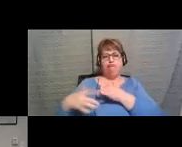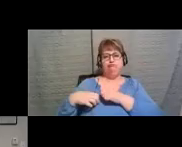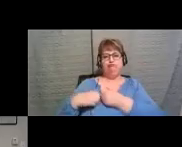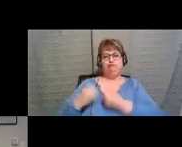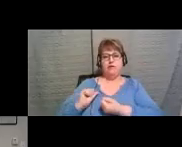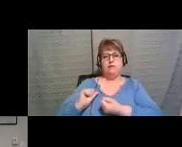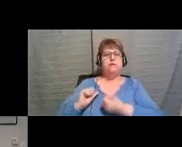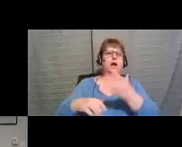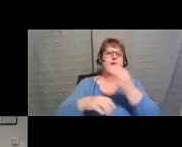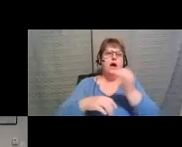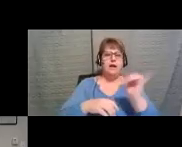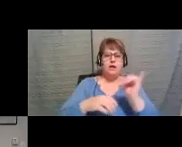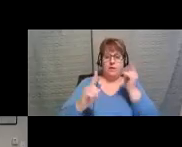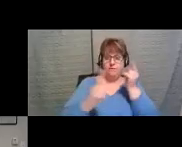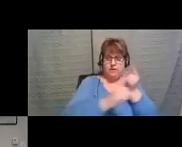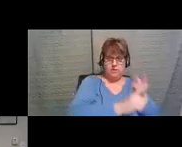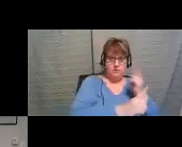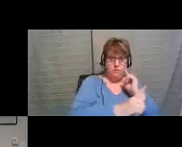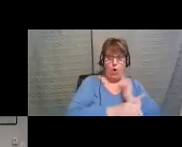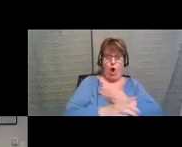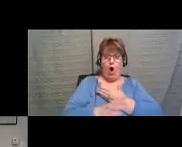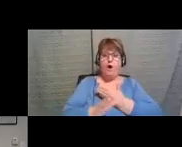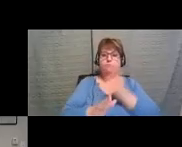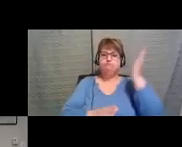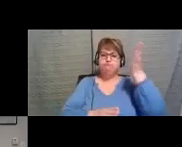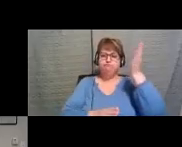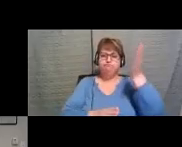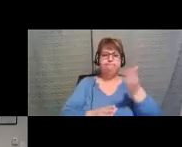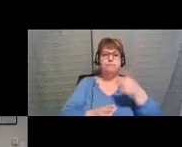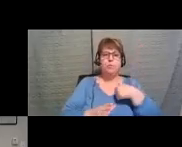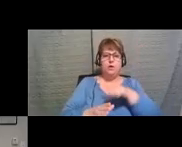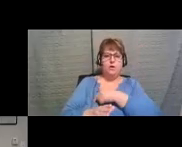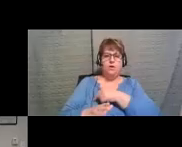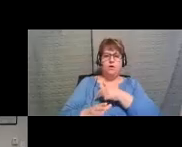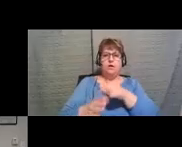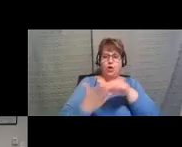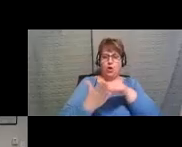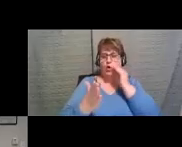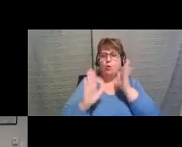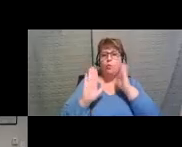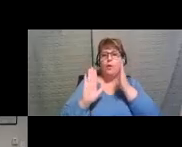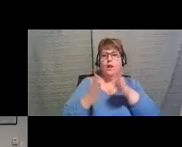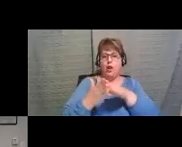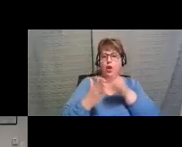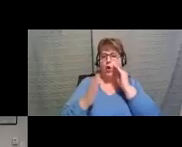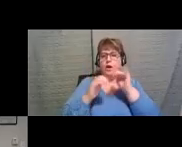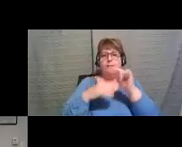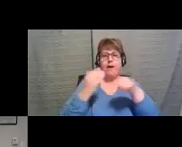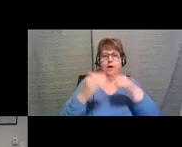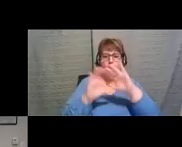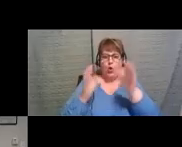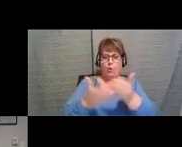some objectives for our series. The learner will gain foundational information on pathways into global health and